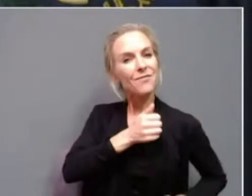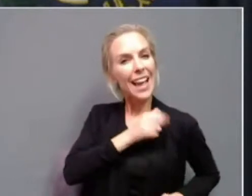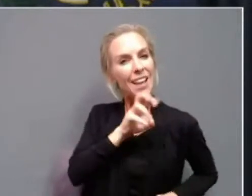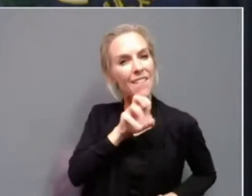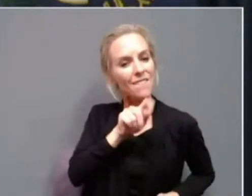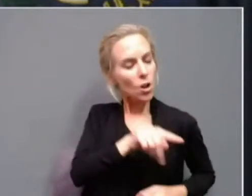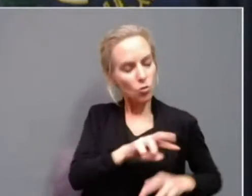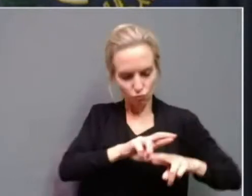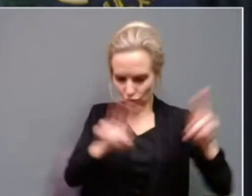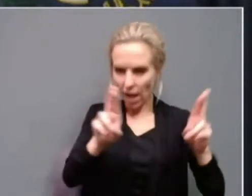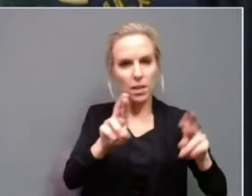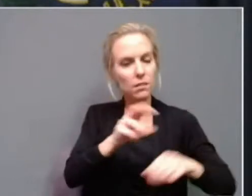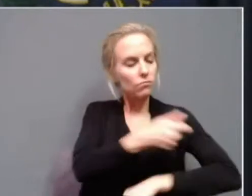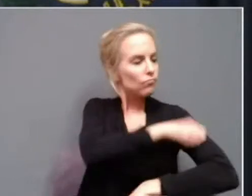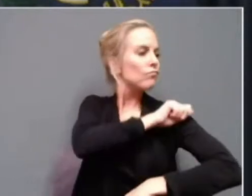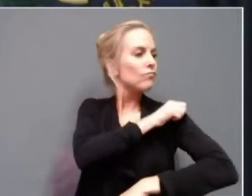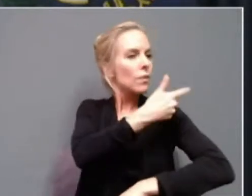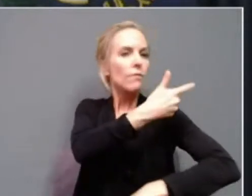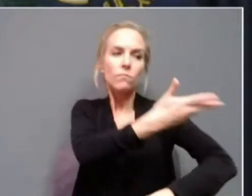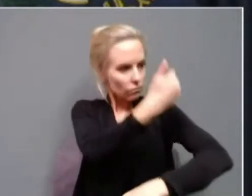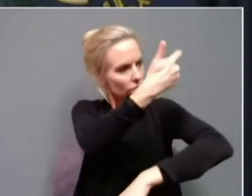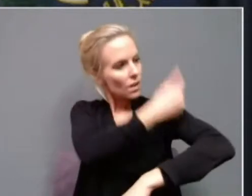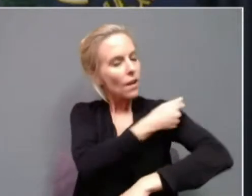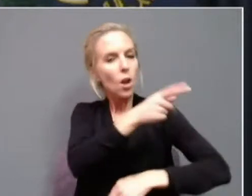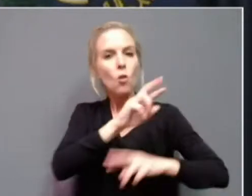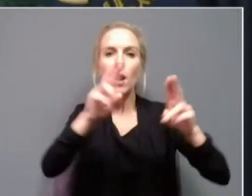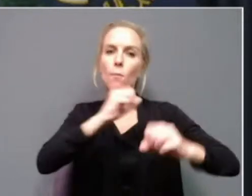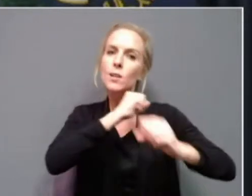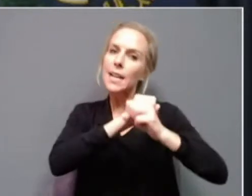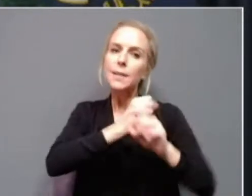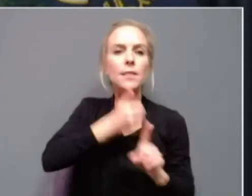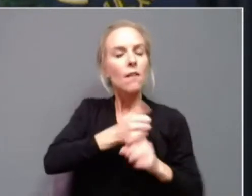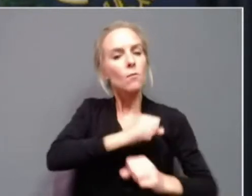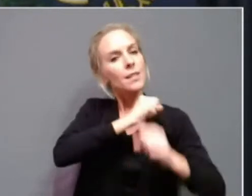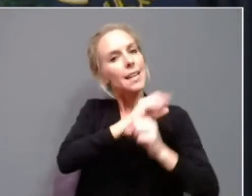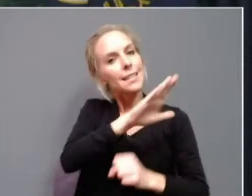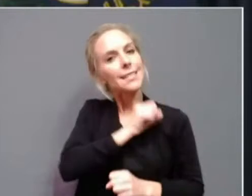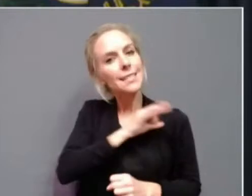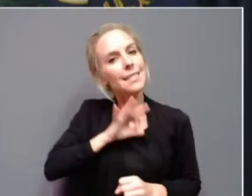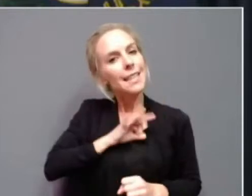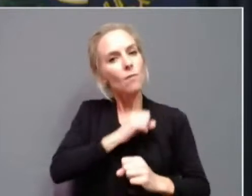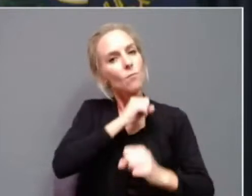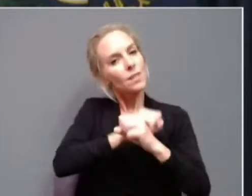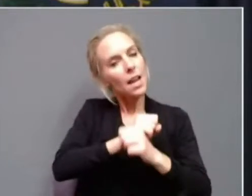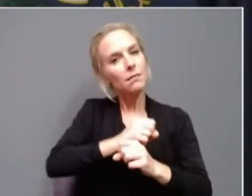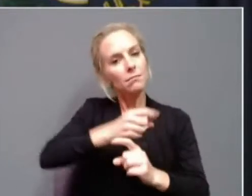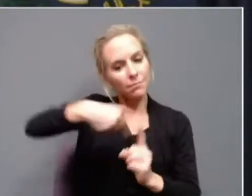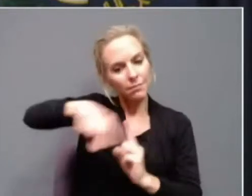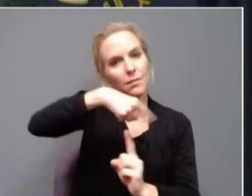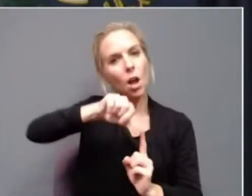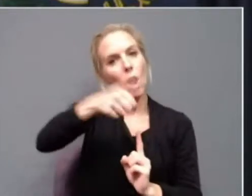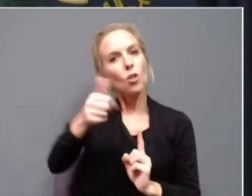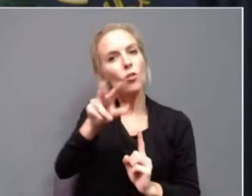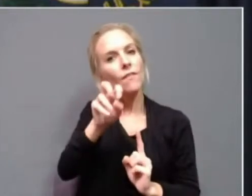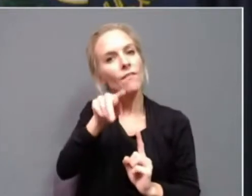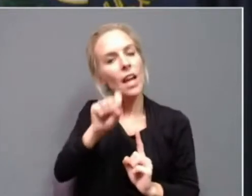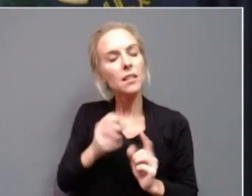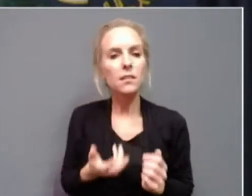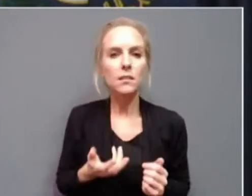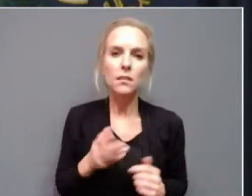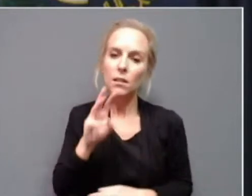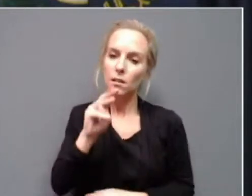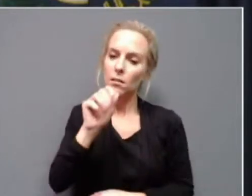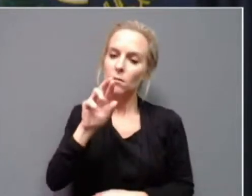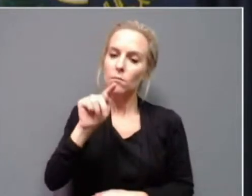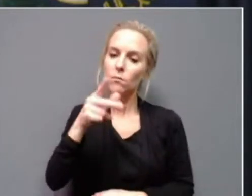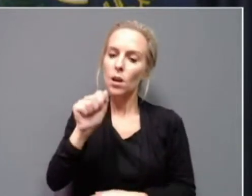ready to protect himself and all of the staff and his fellow veterans. And Martha, as she said, I'm so grateful to share that we've